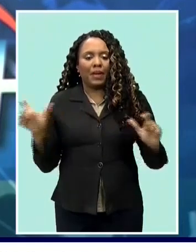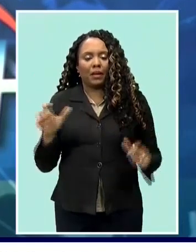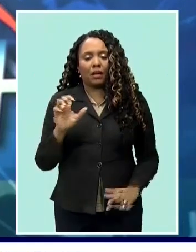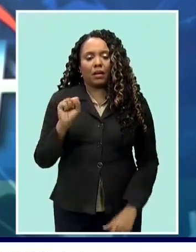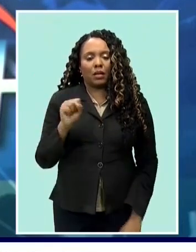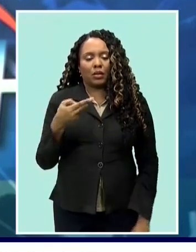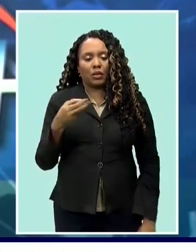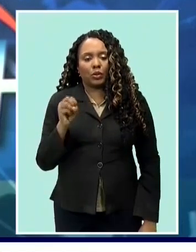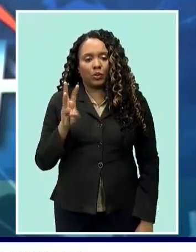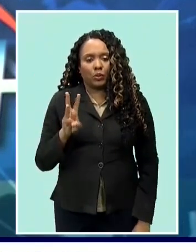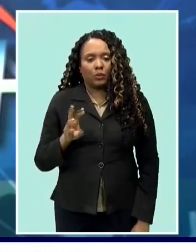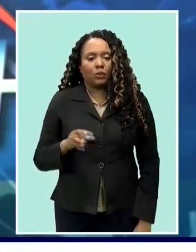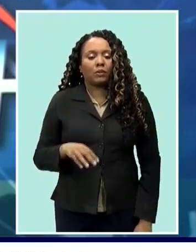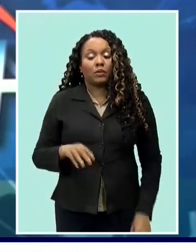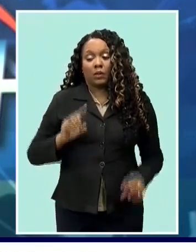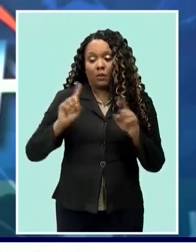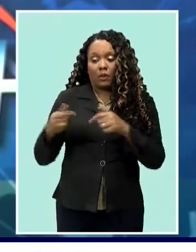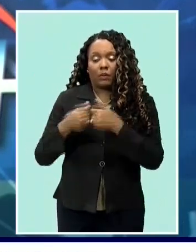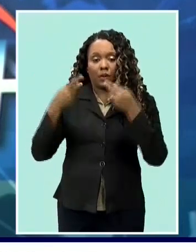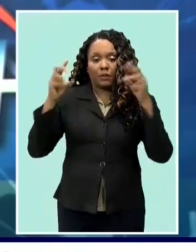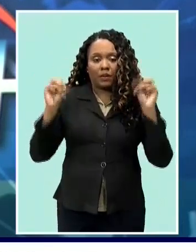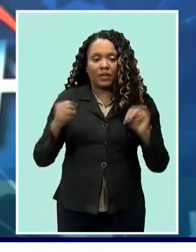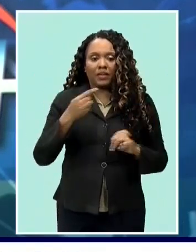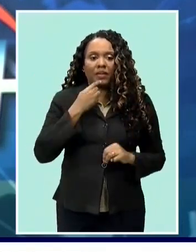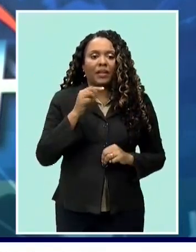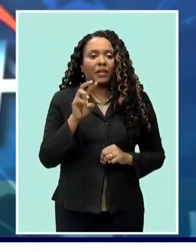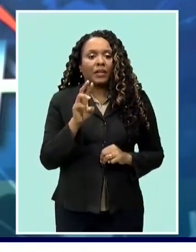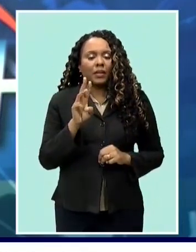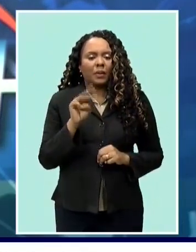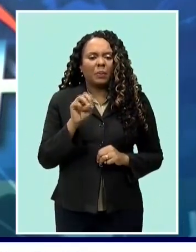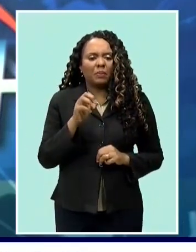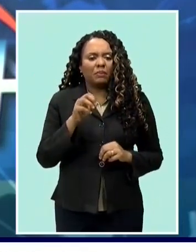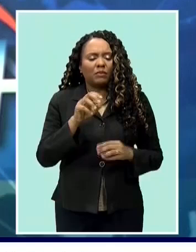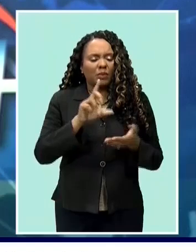Amor-Motley, Senator Moe said the media is integral in the